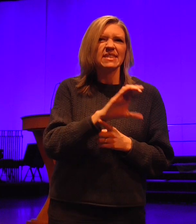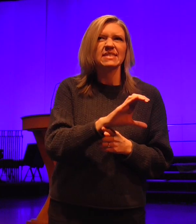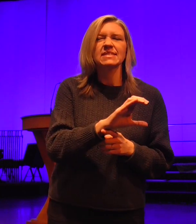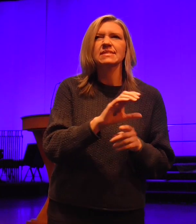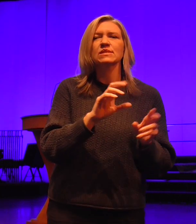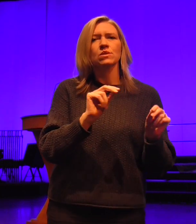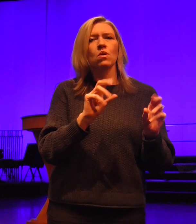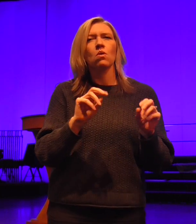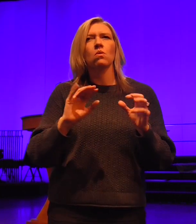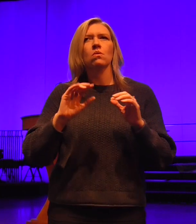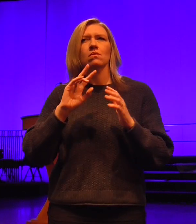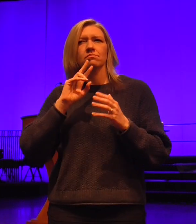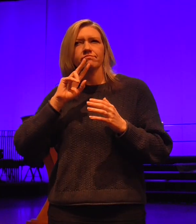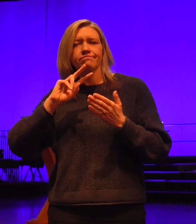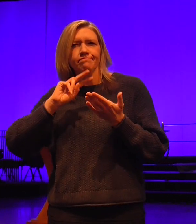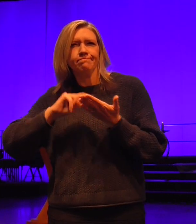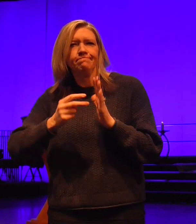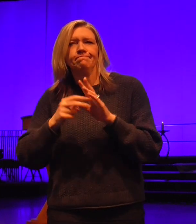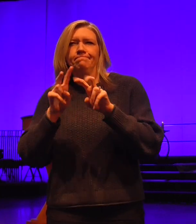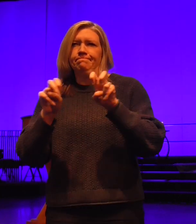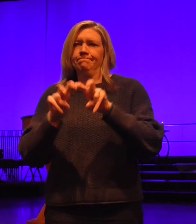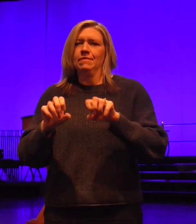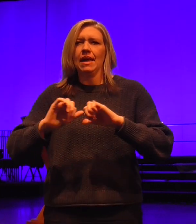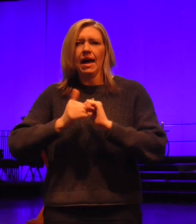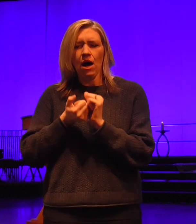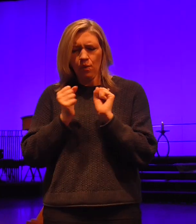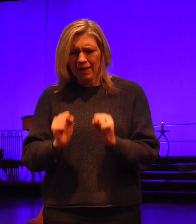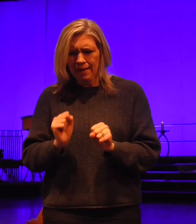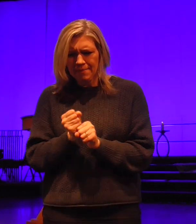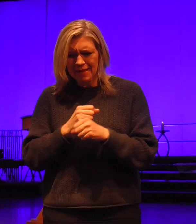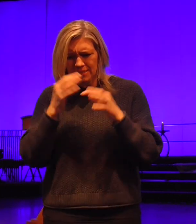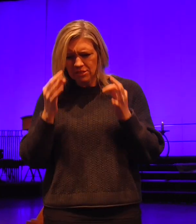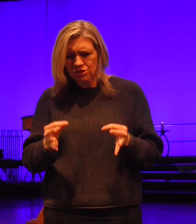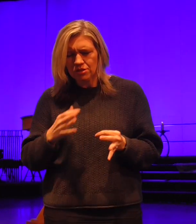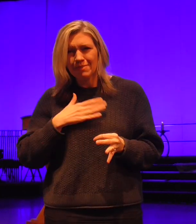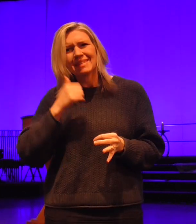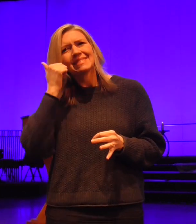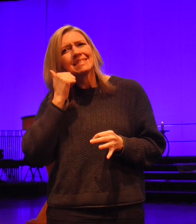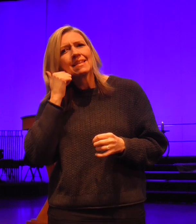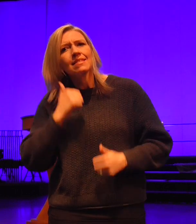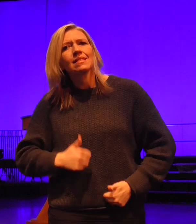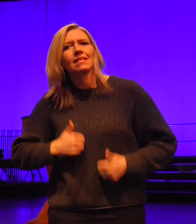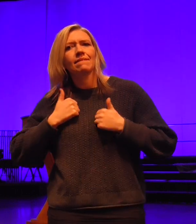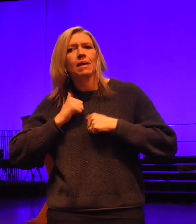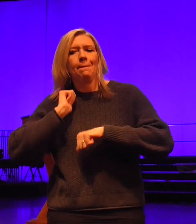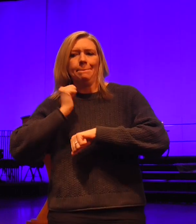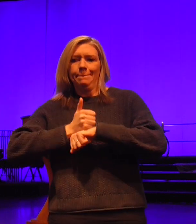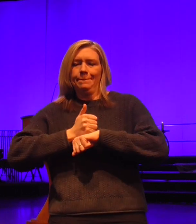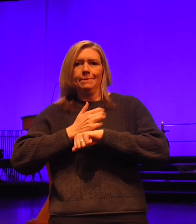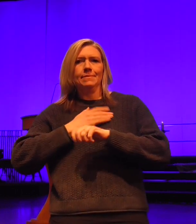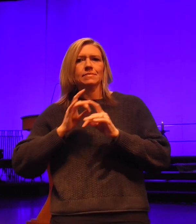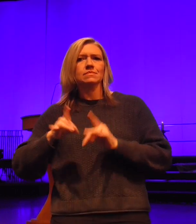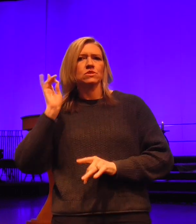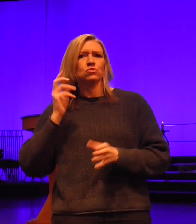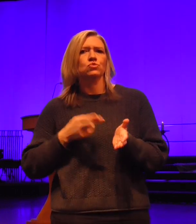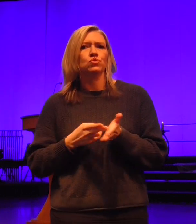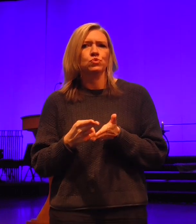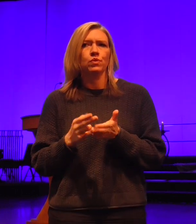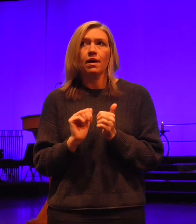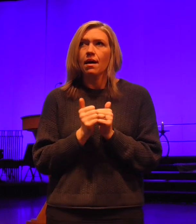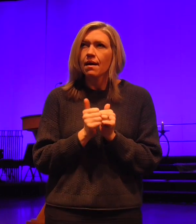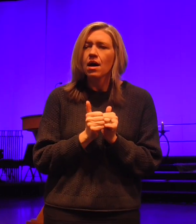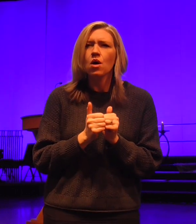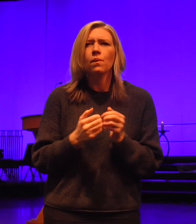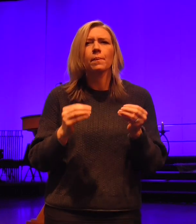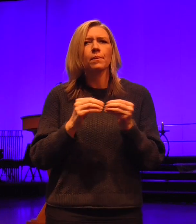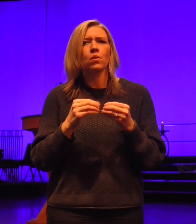can I make decisions about my daily living that are based in my spiritual truth? How do I do that, and how do I have more confidence